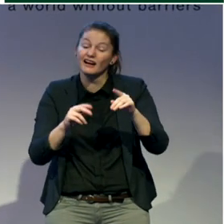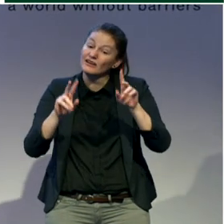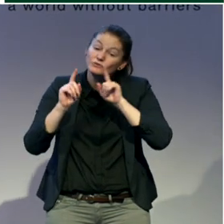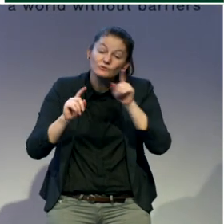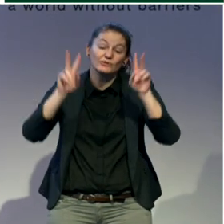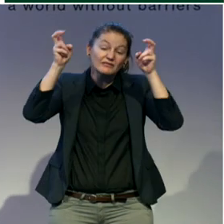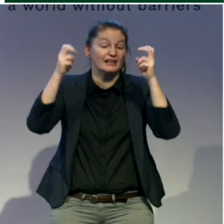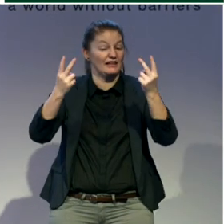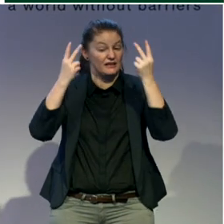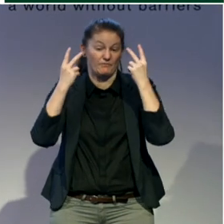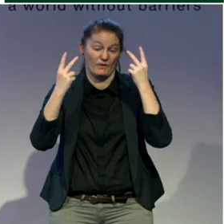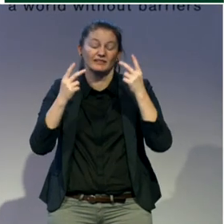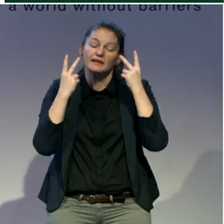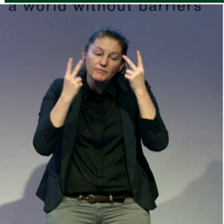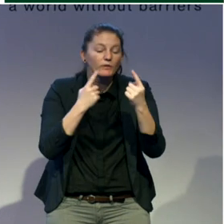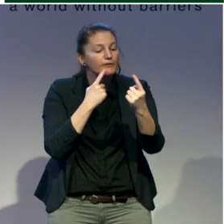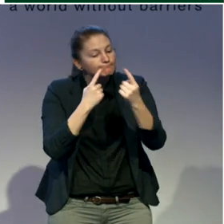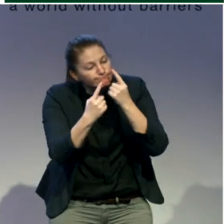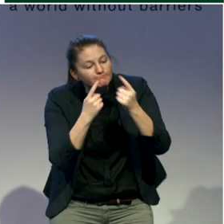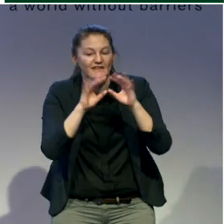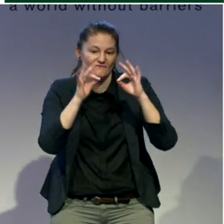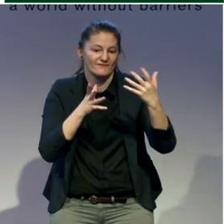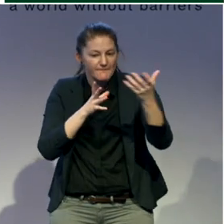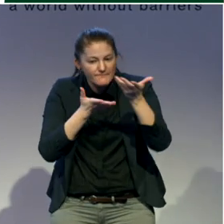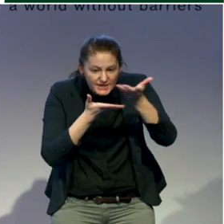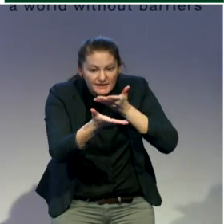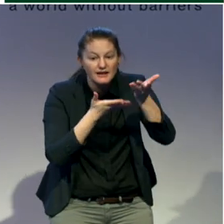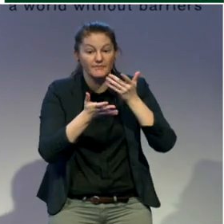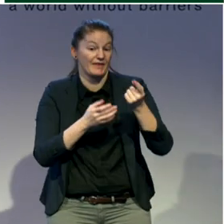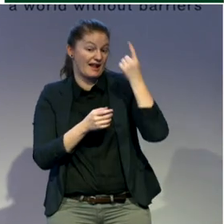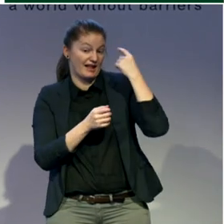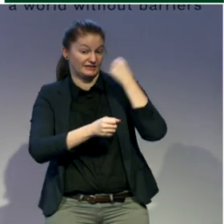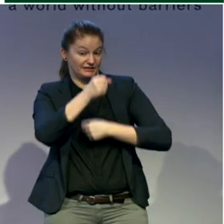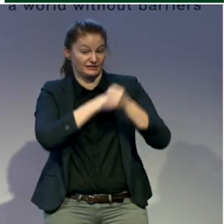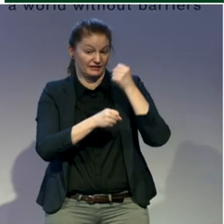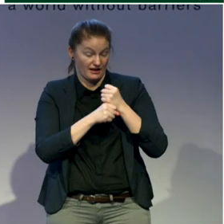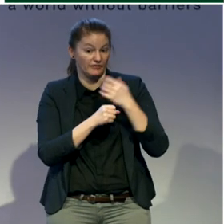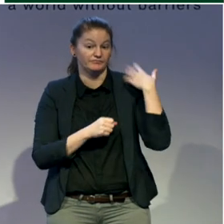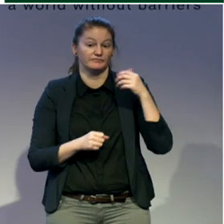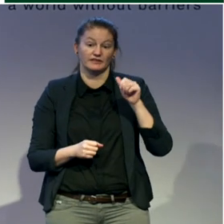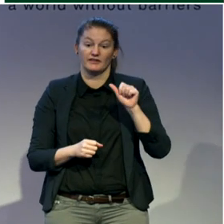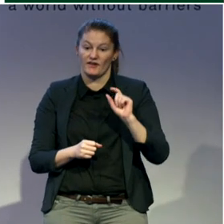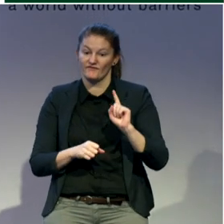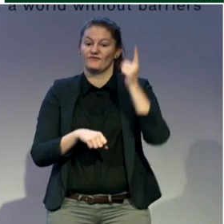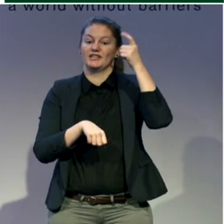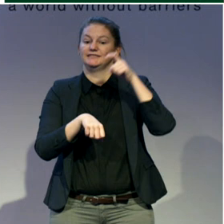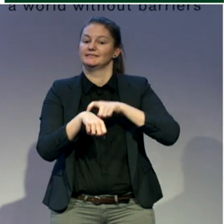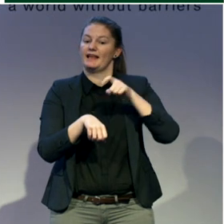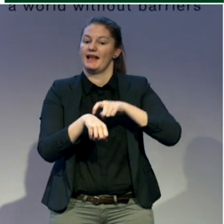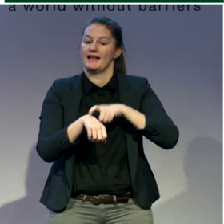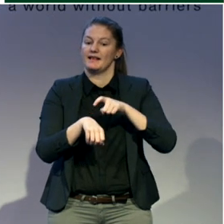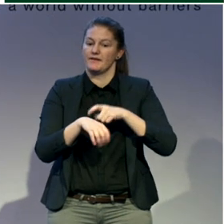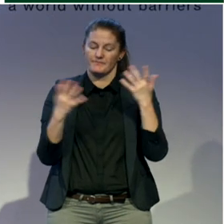Last year, we held the first sexuality encounter where we have young people coming from different parts of Colombia.